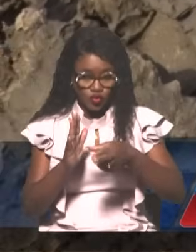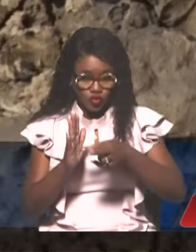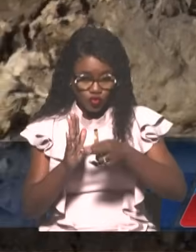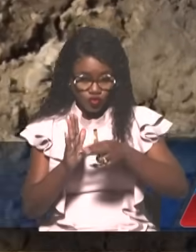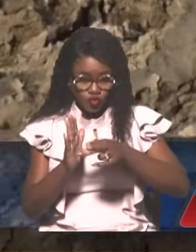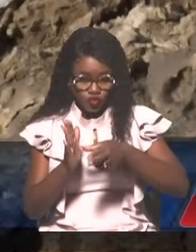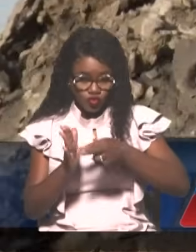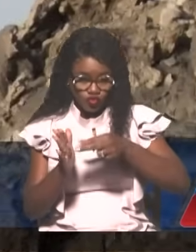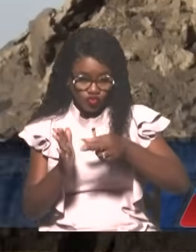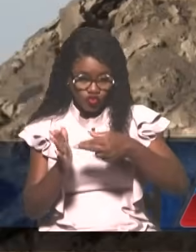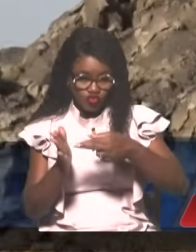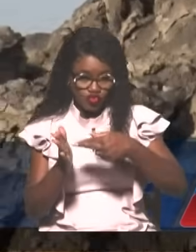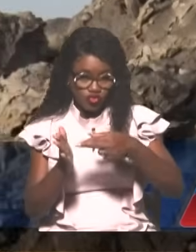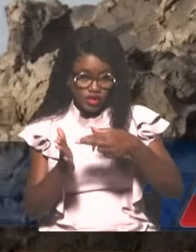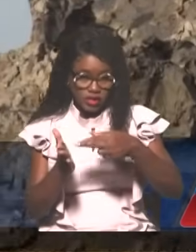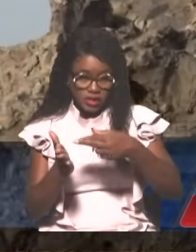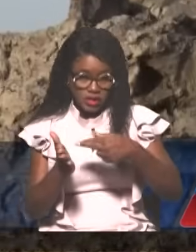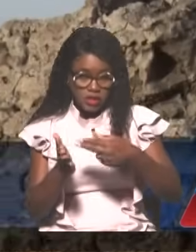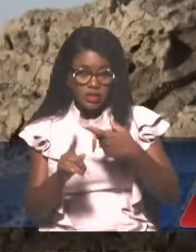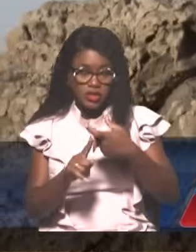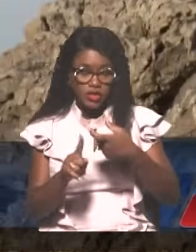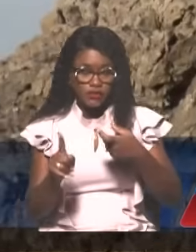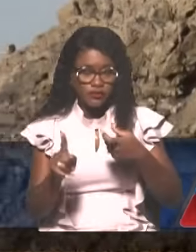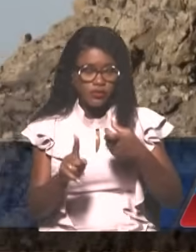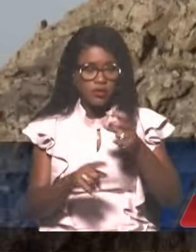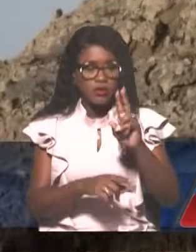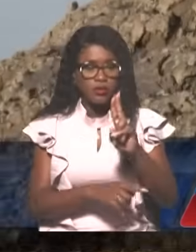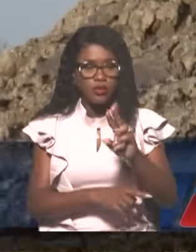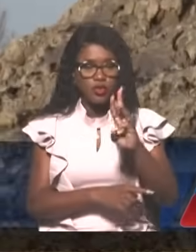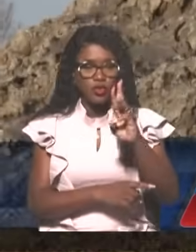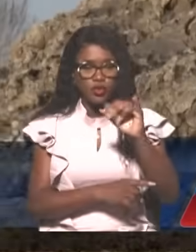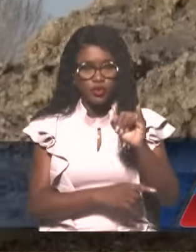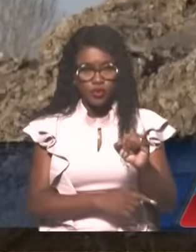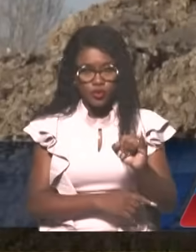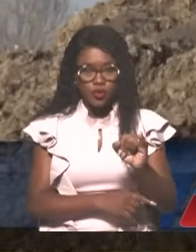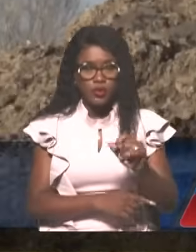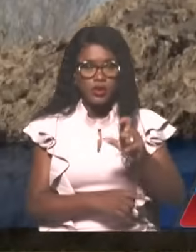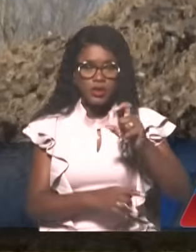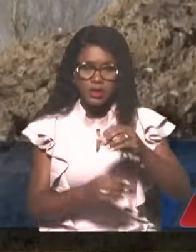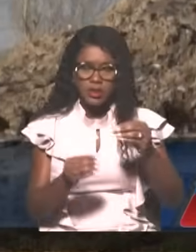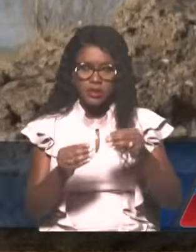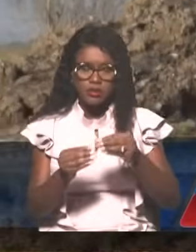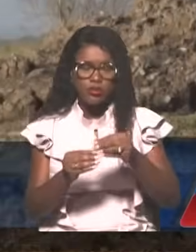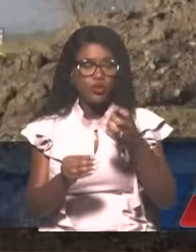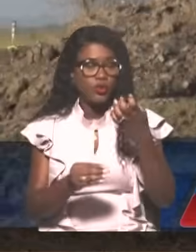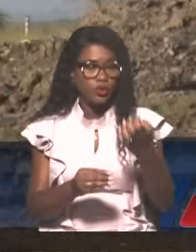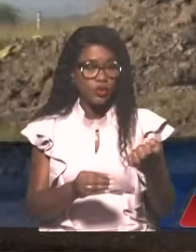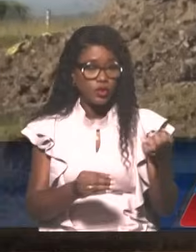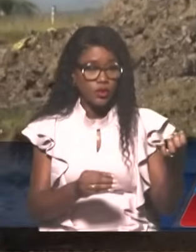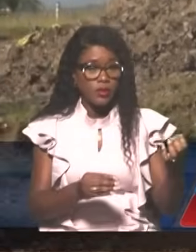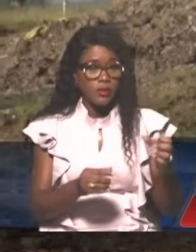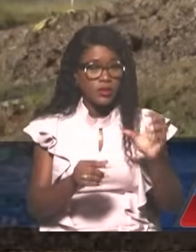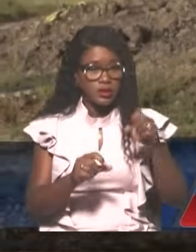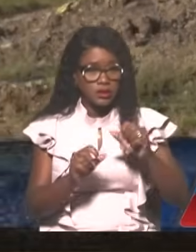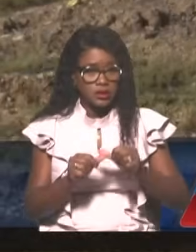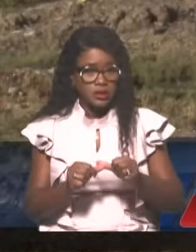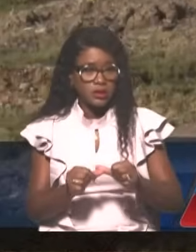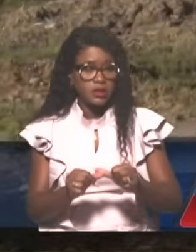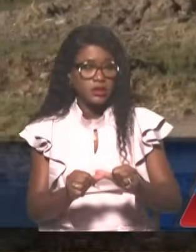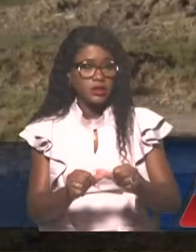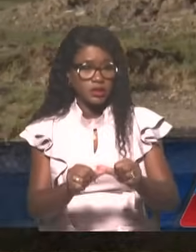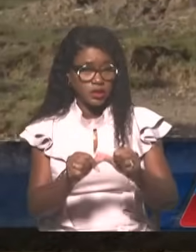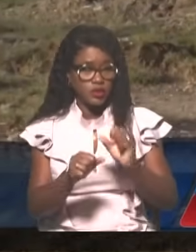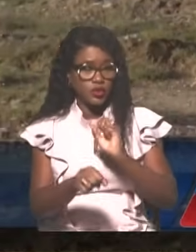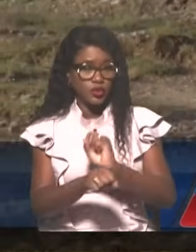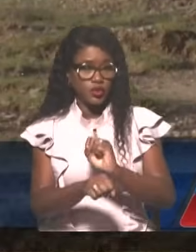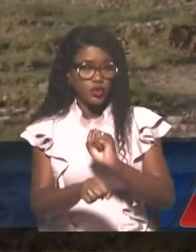the UWI Faculty of Engineering Geoscience Programme, needs more equipment and funding to continue their groundbreaking